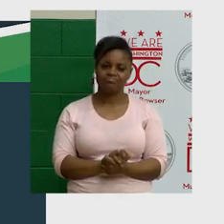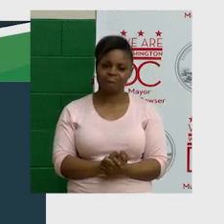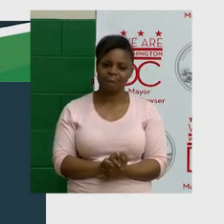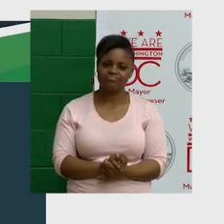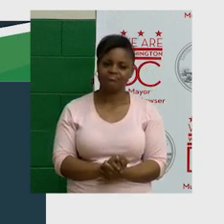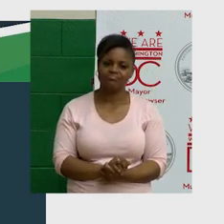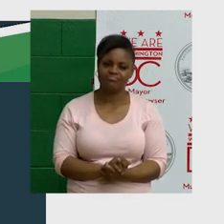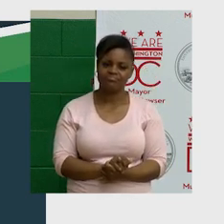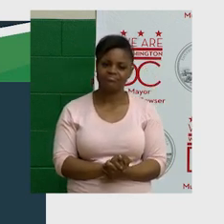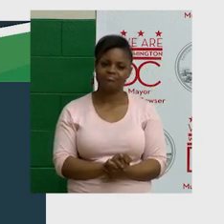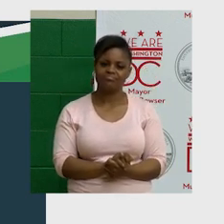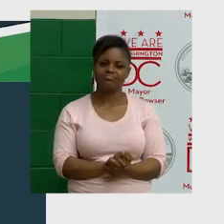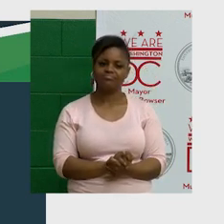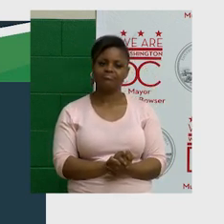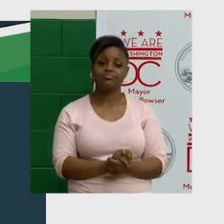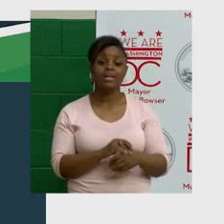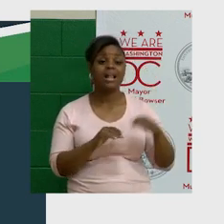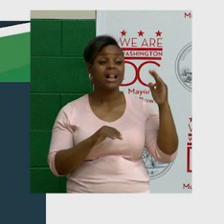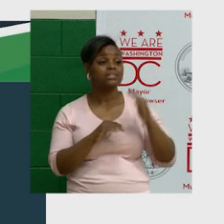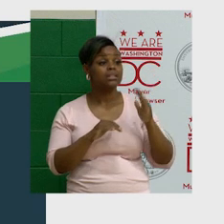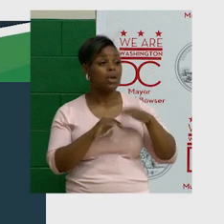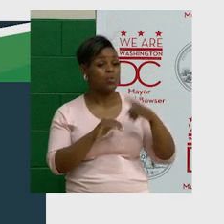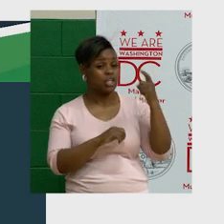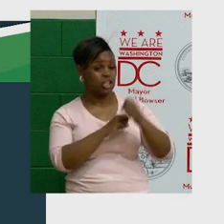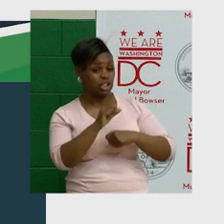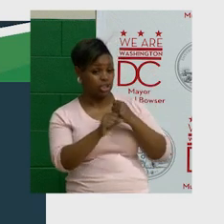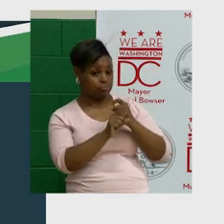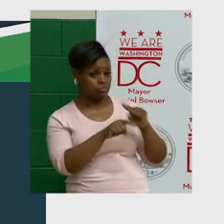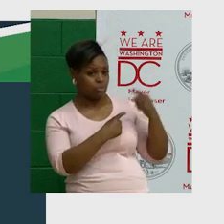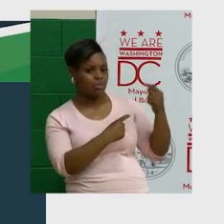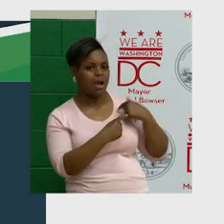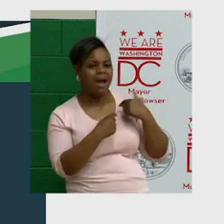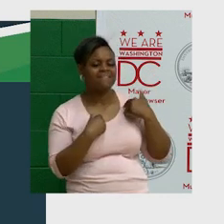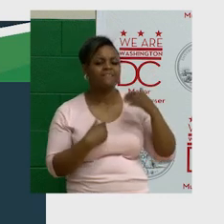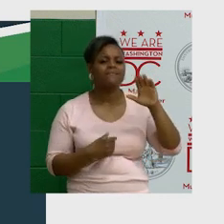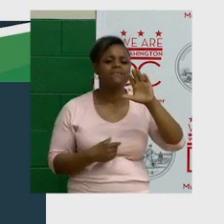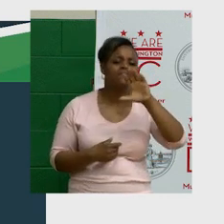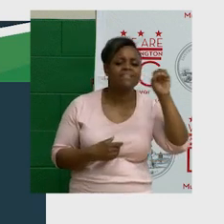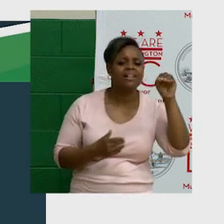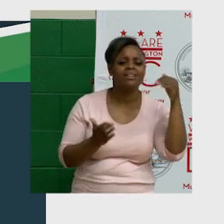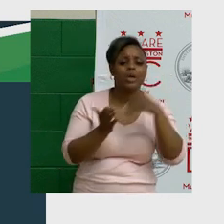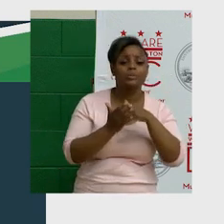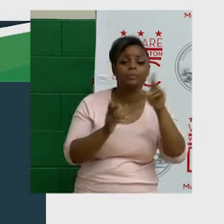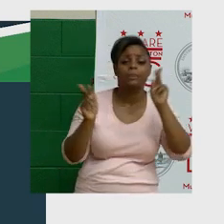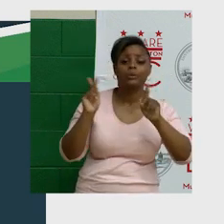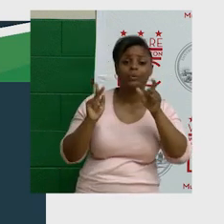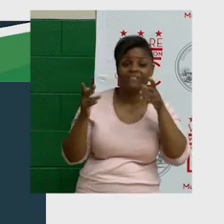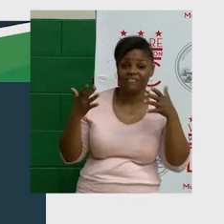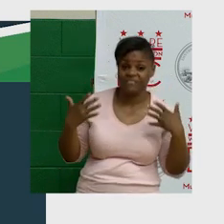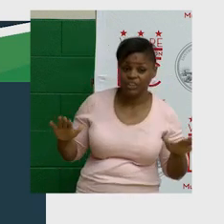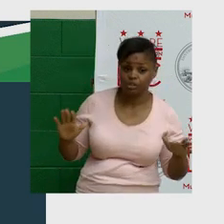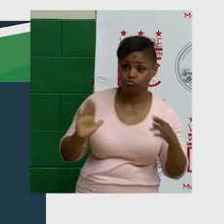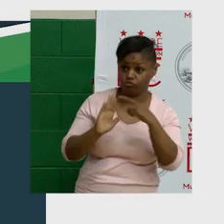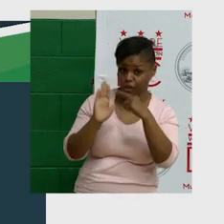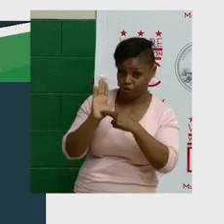Just in less than a year of that program being in place, we've had 50,000 folks who've enrolled to register to vote when